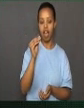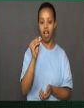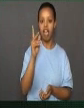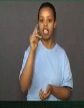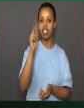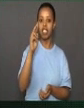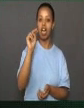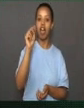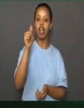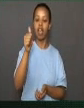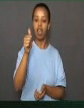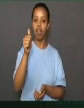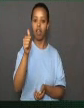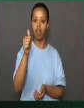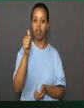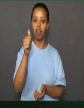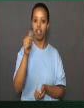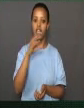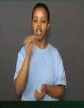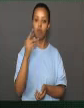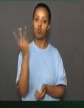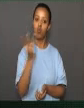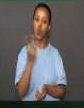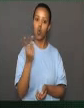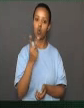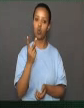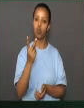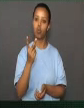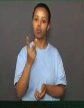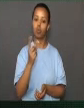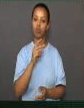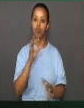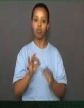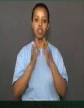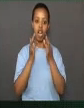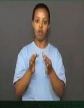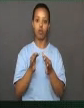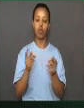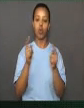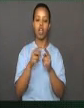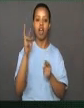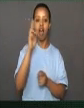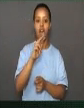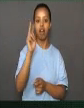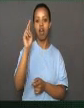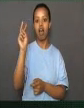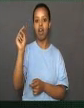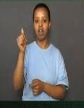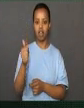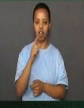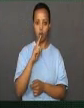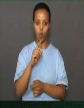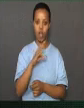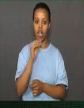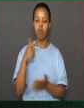the tRNA then both travel to the rRNA. This is